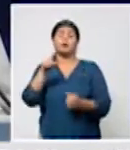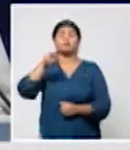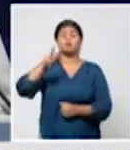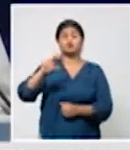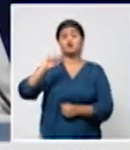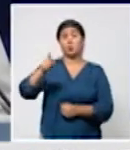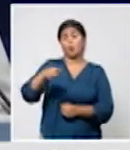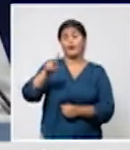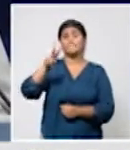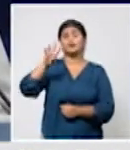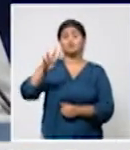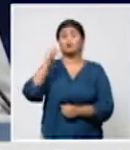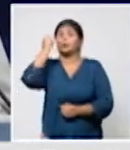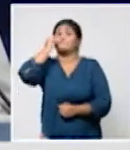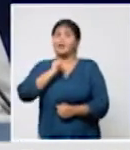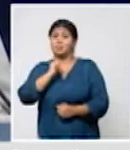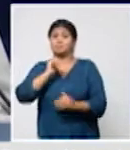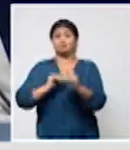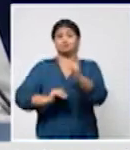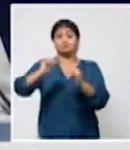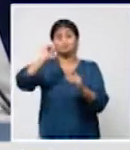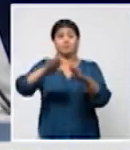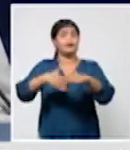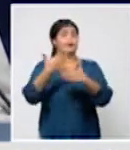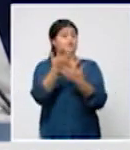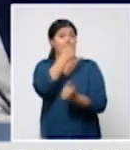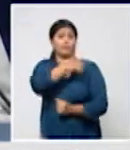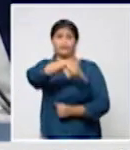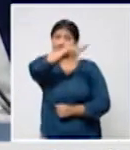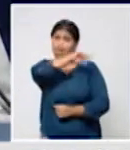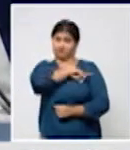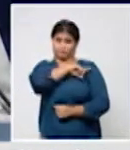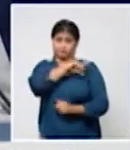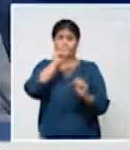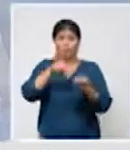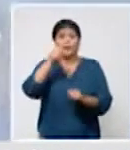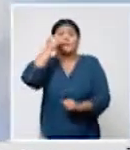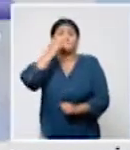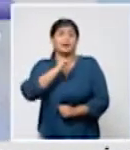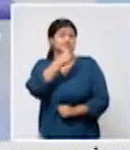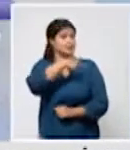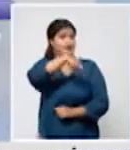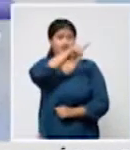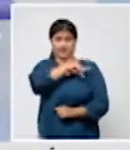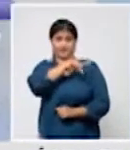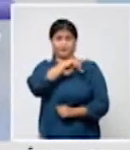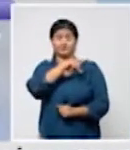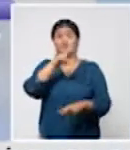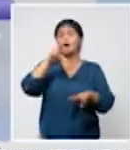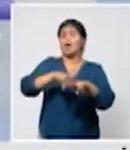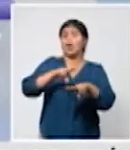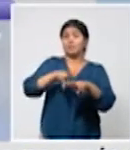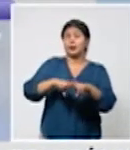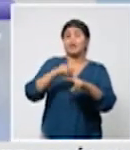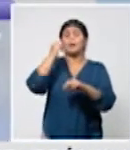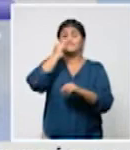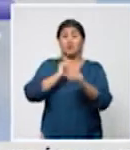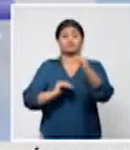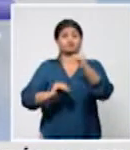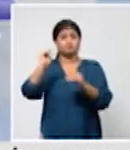Artemisa, therefore, has the highest confirmed case per 100,000 inhabitants rate over the last 15